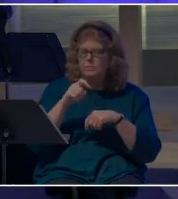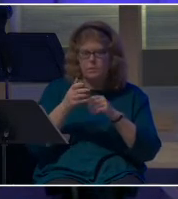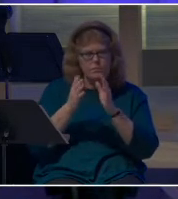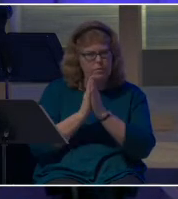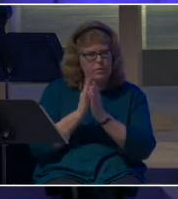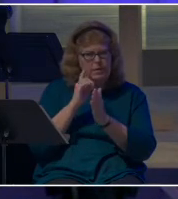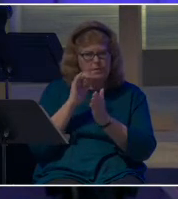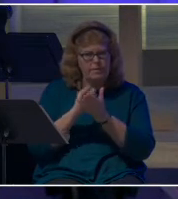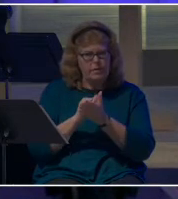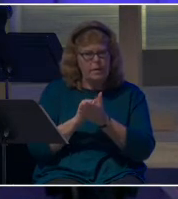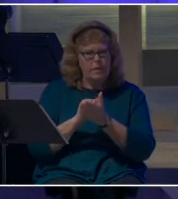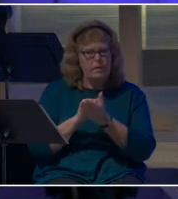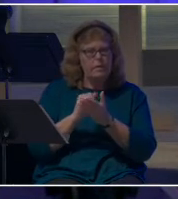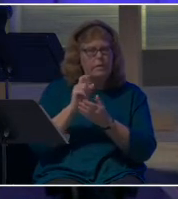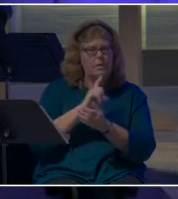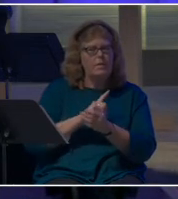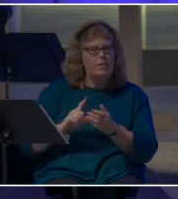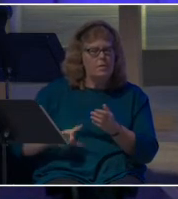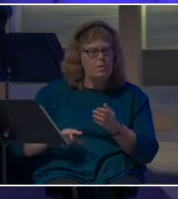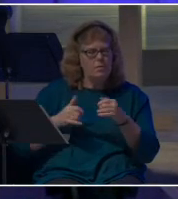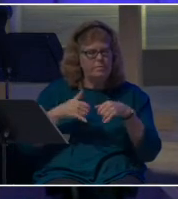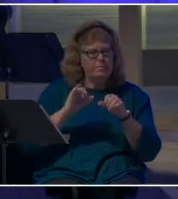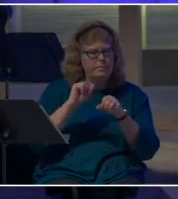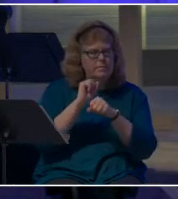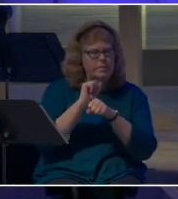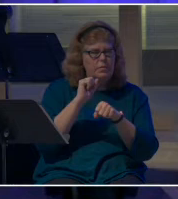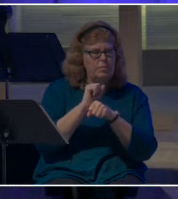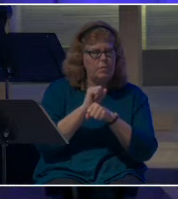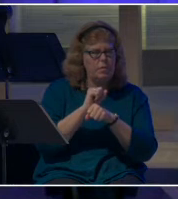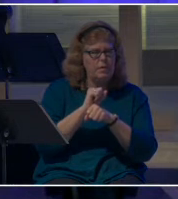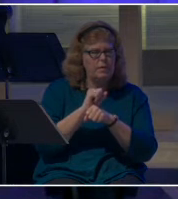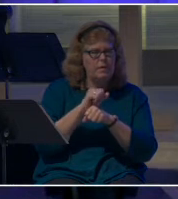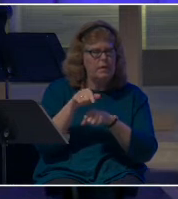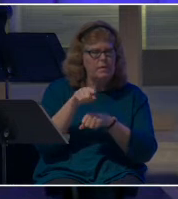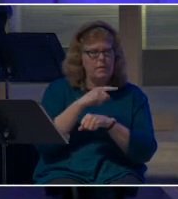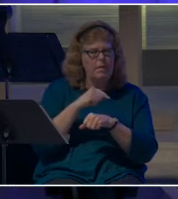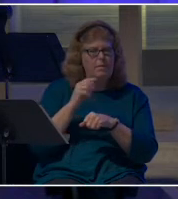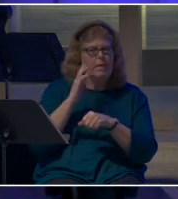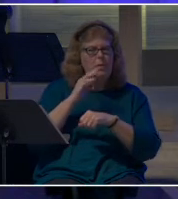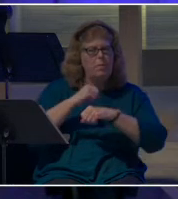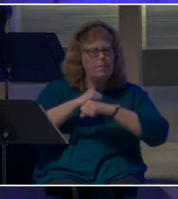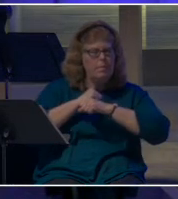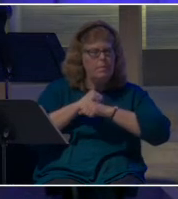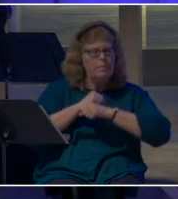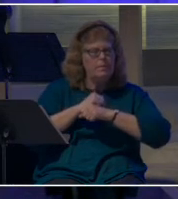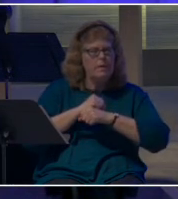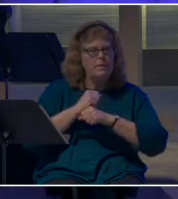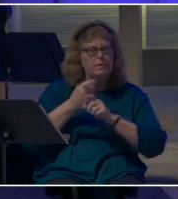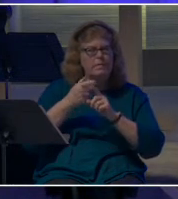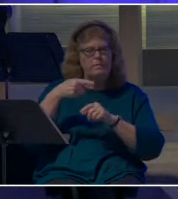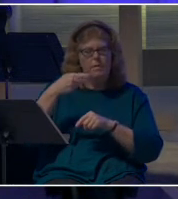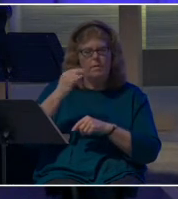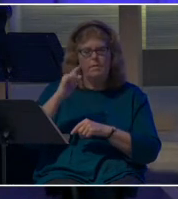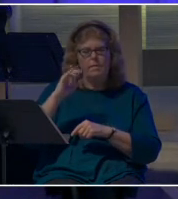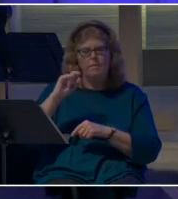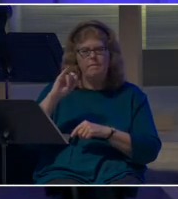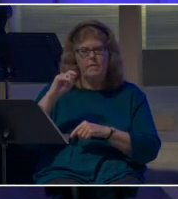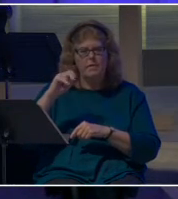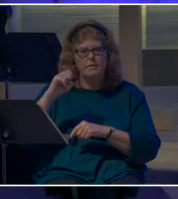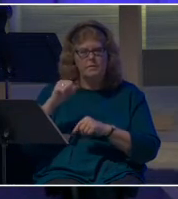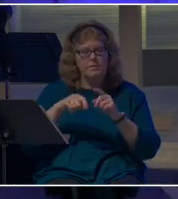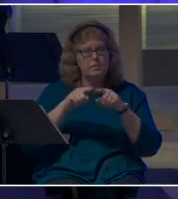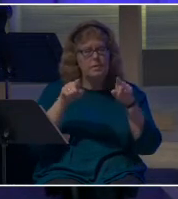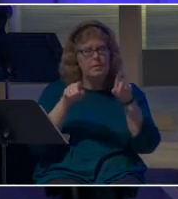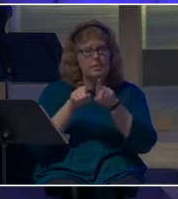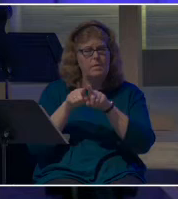it, the Lord's still at work in that. He's going to protect them from the Philistines, but they're also